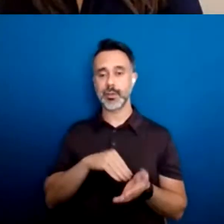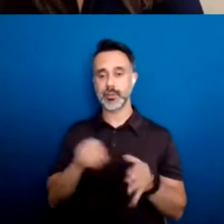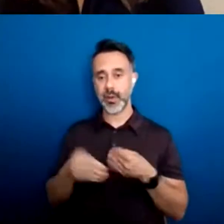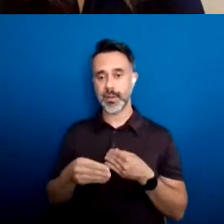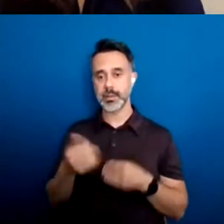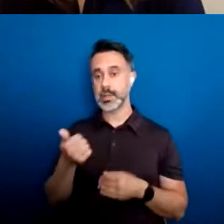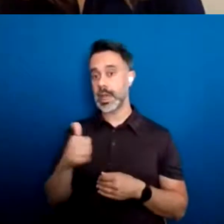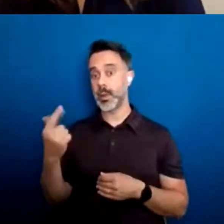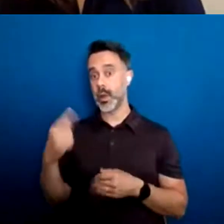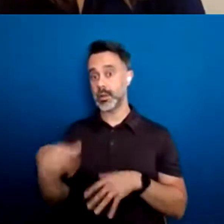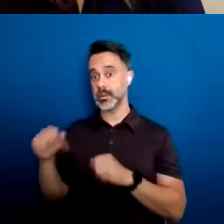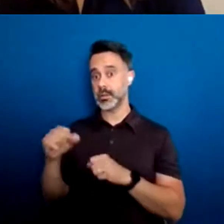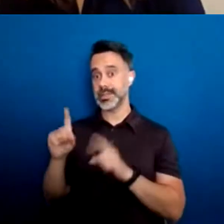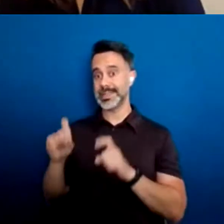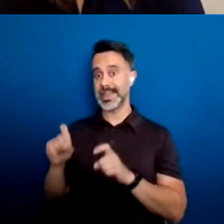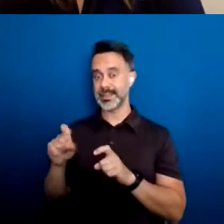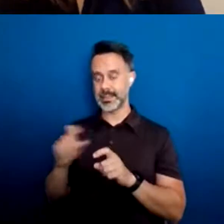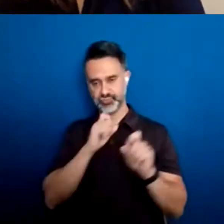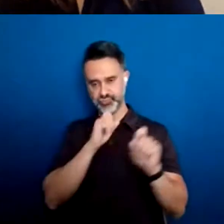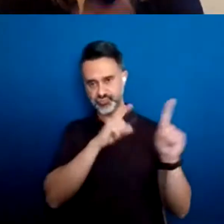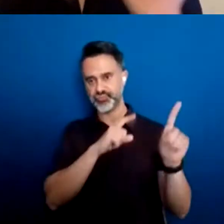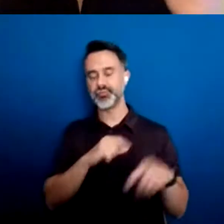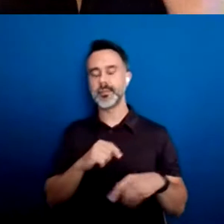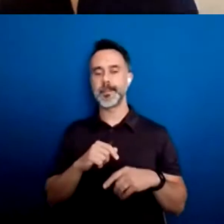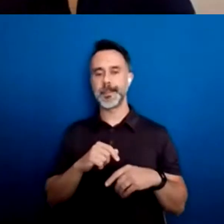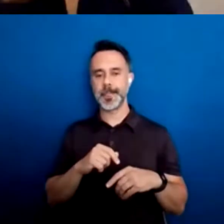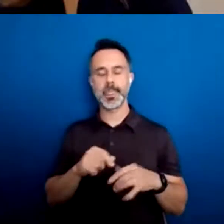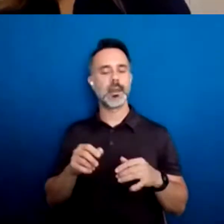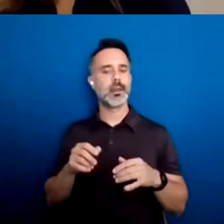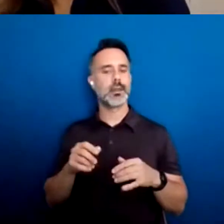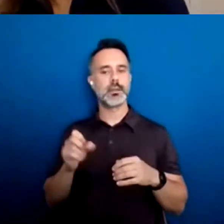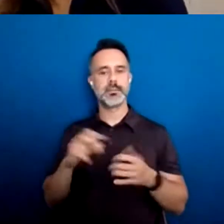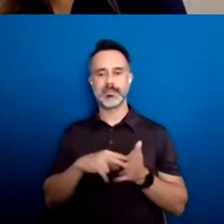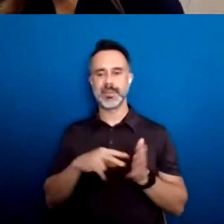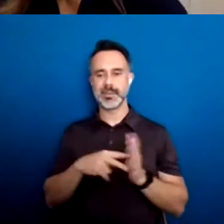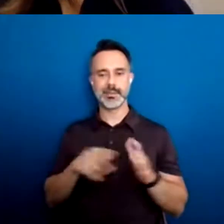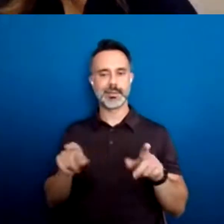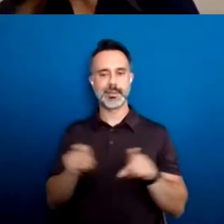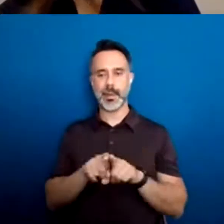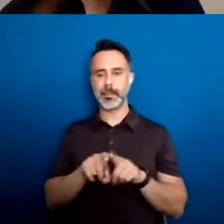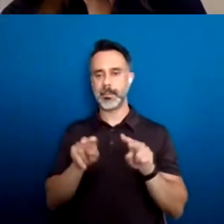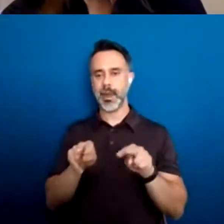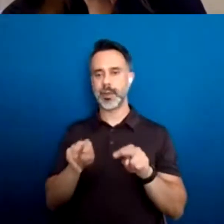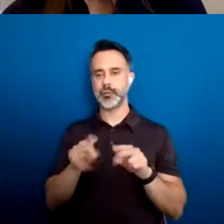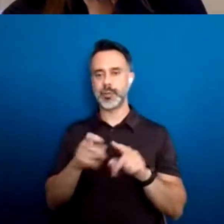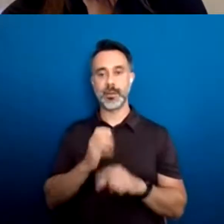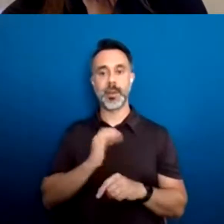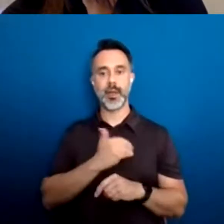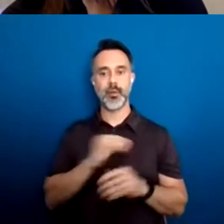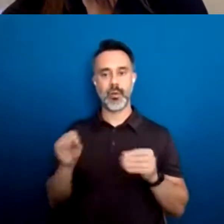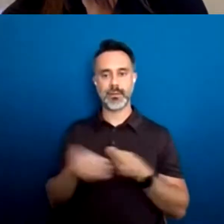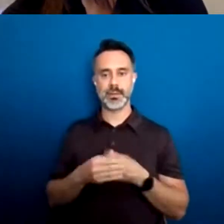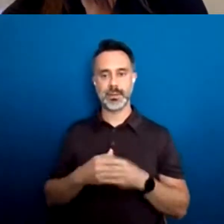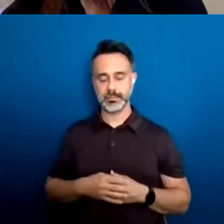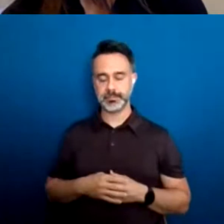tests. We would still have the same level of monitoring in our office. So I wouldn't expect